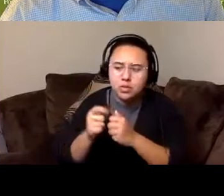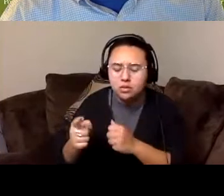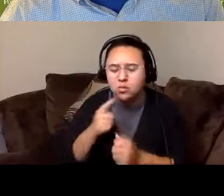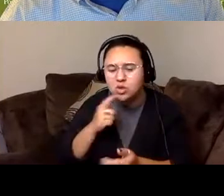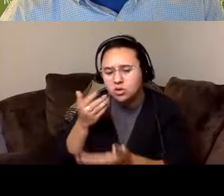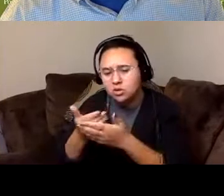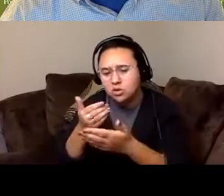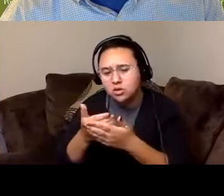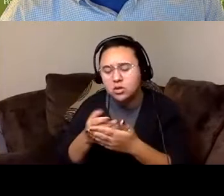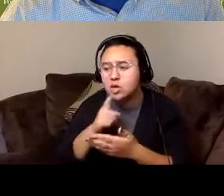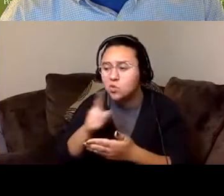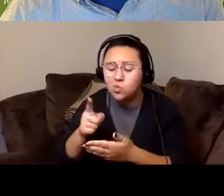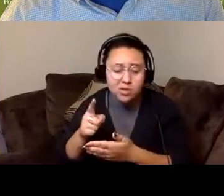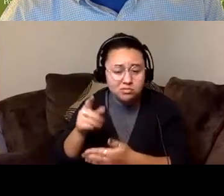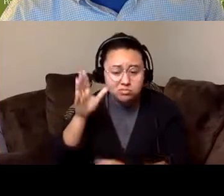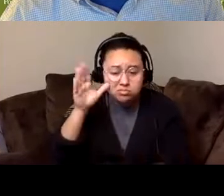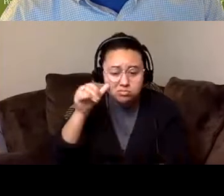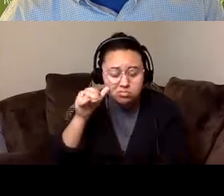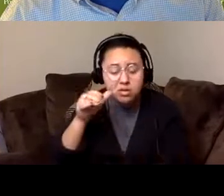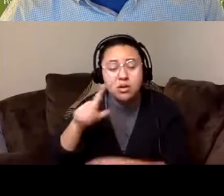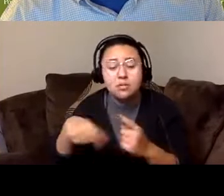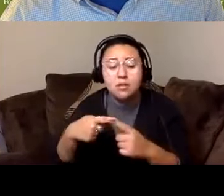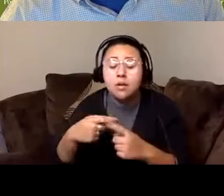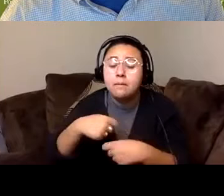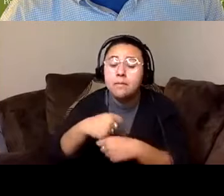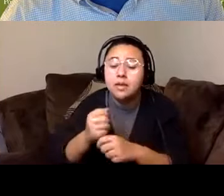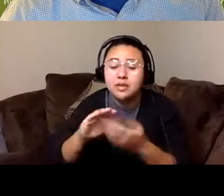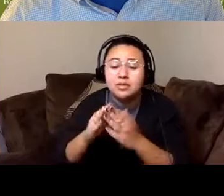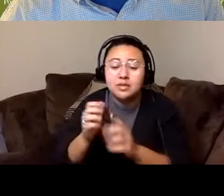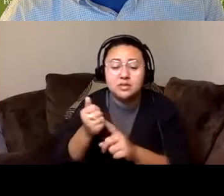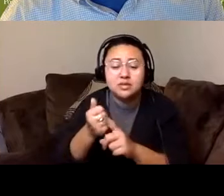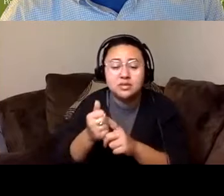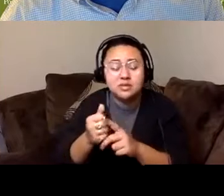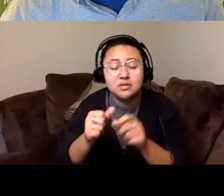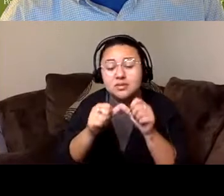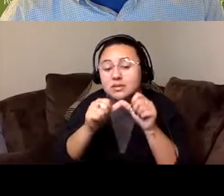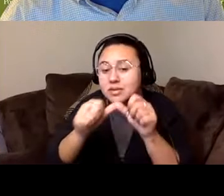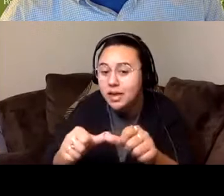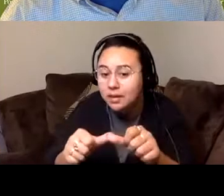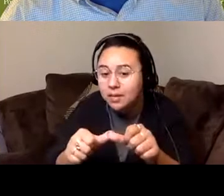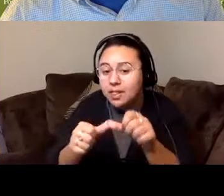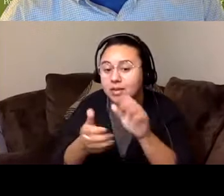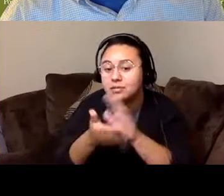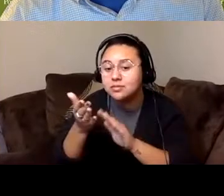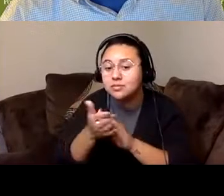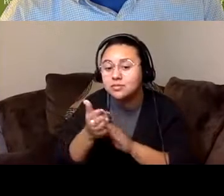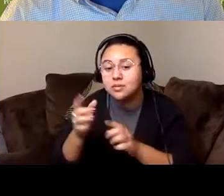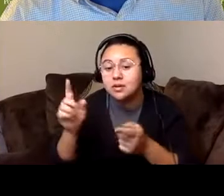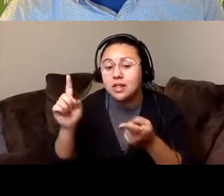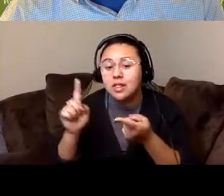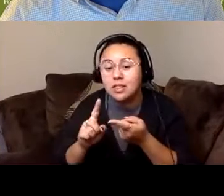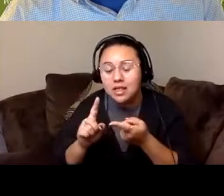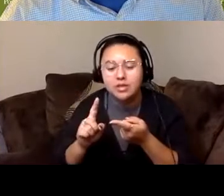is adamant about creating a city that can be sustainable, that is less car